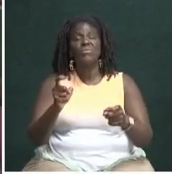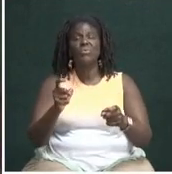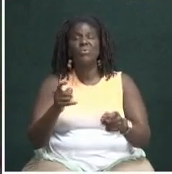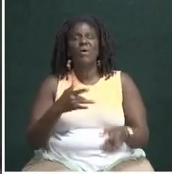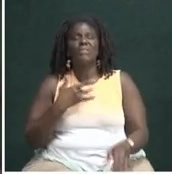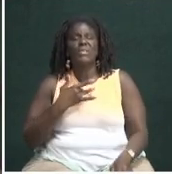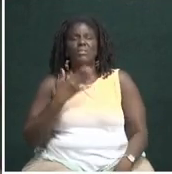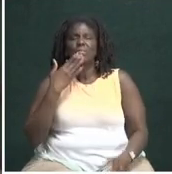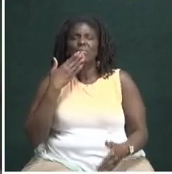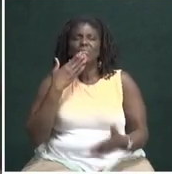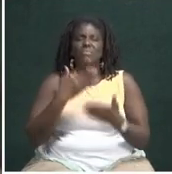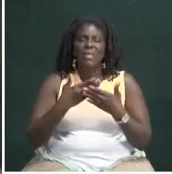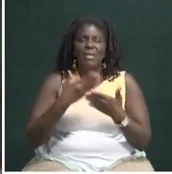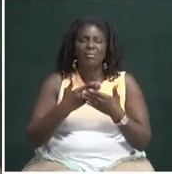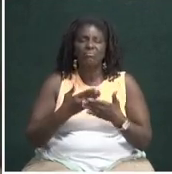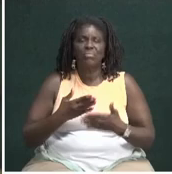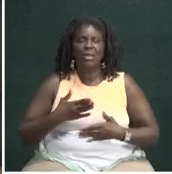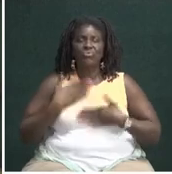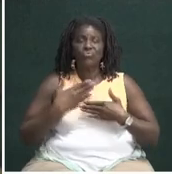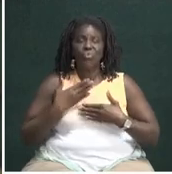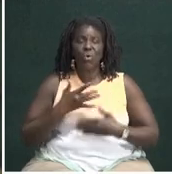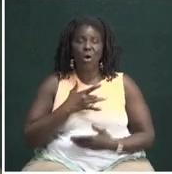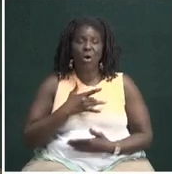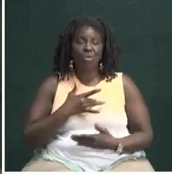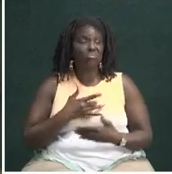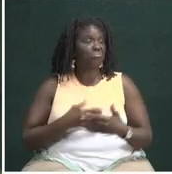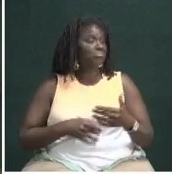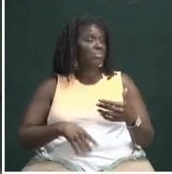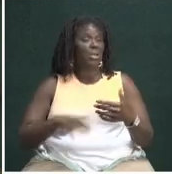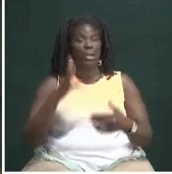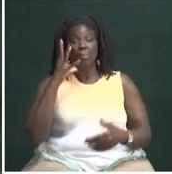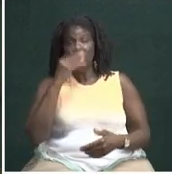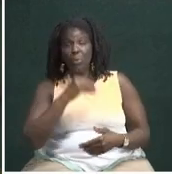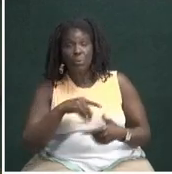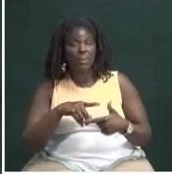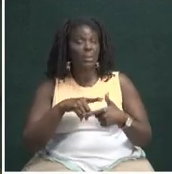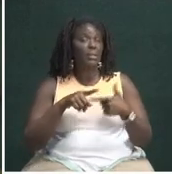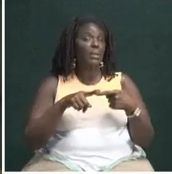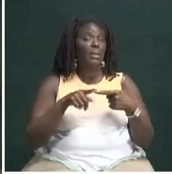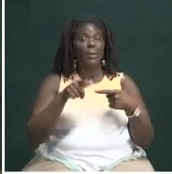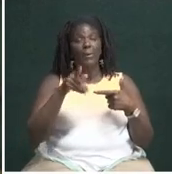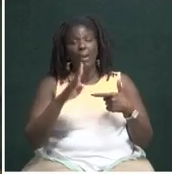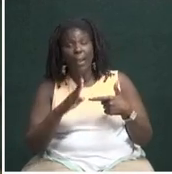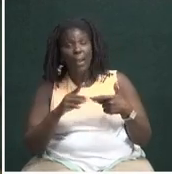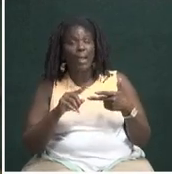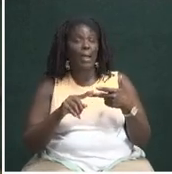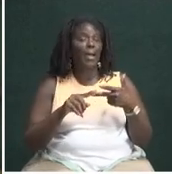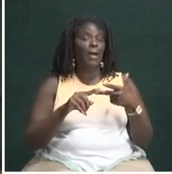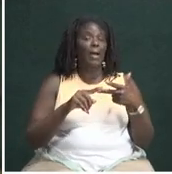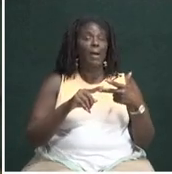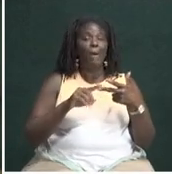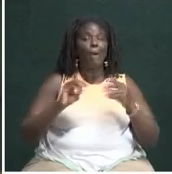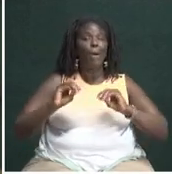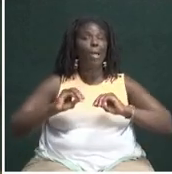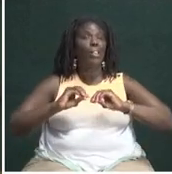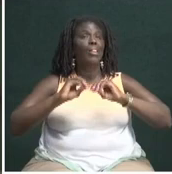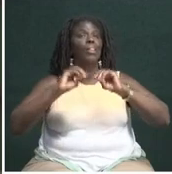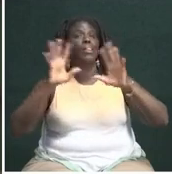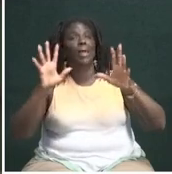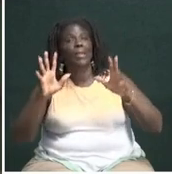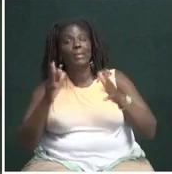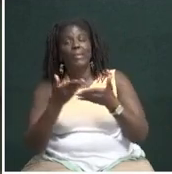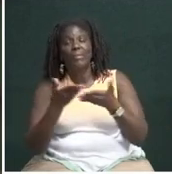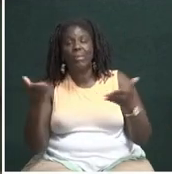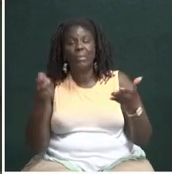and joyful heart, whether that is beauty, or God, or the Enlightened One, or